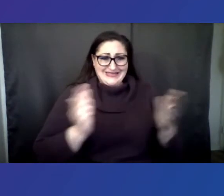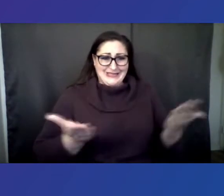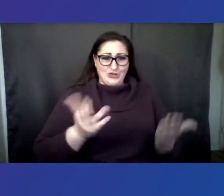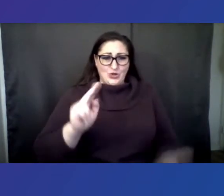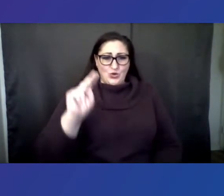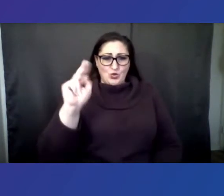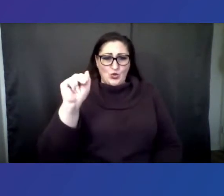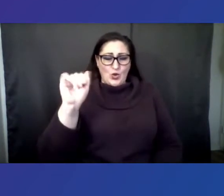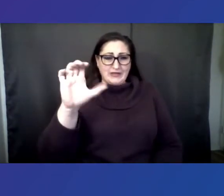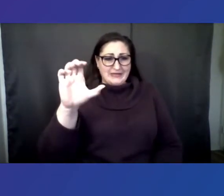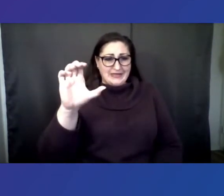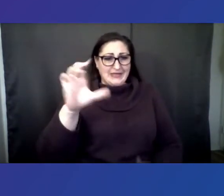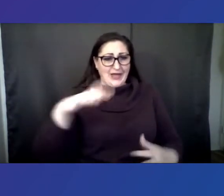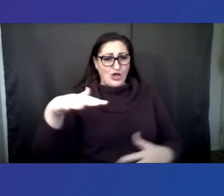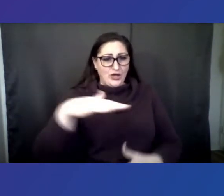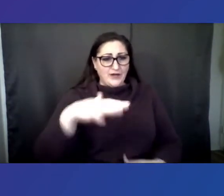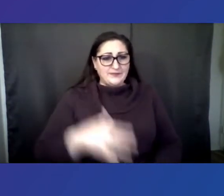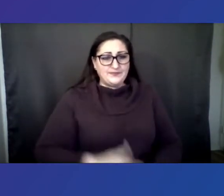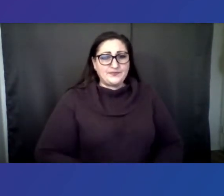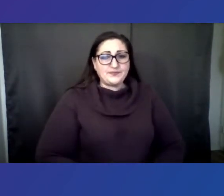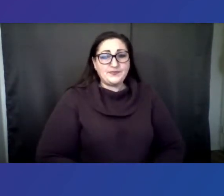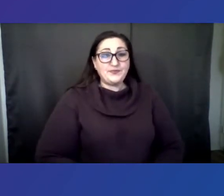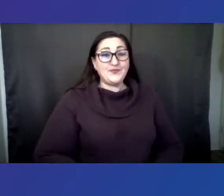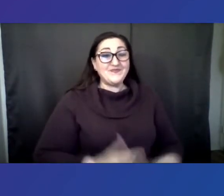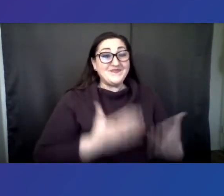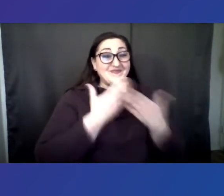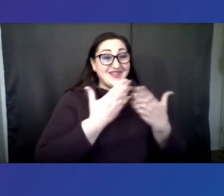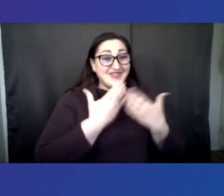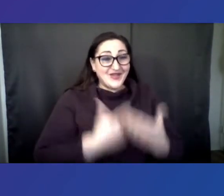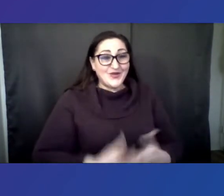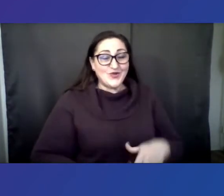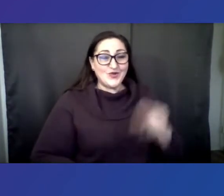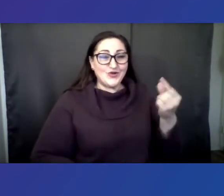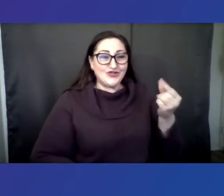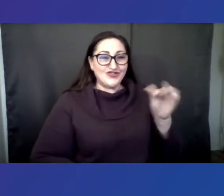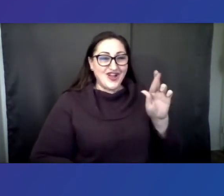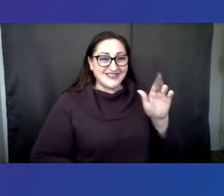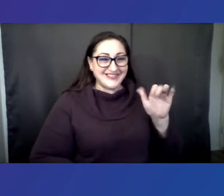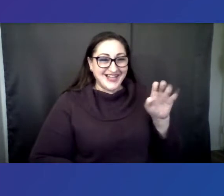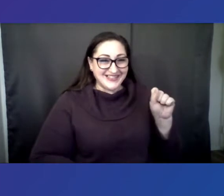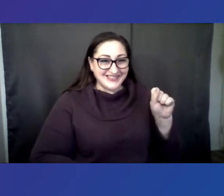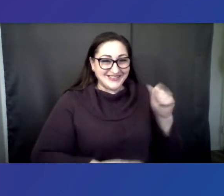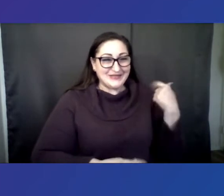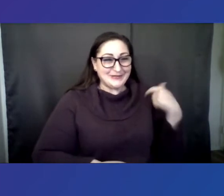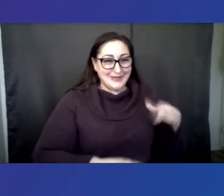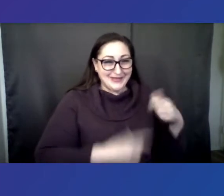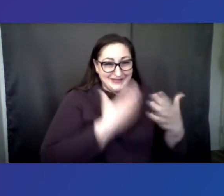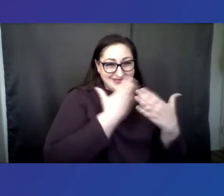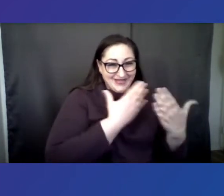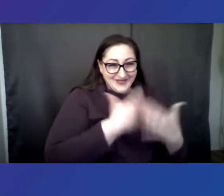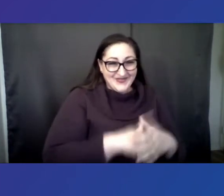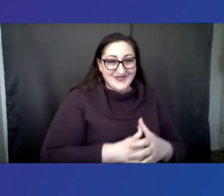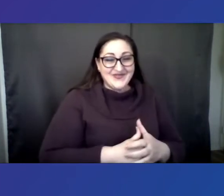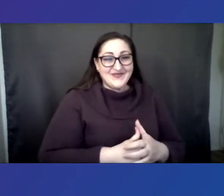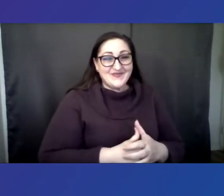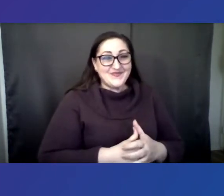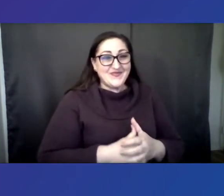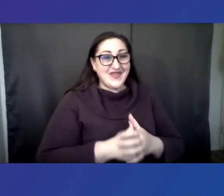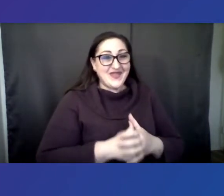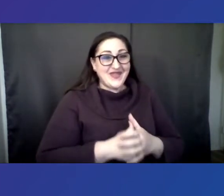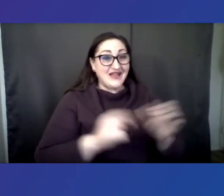area. Thank you, gracias, for joining us for the completely